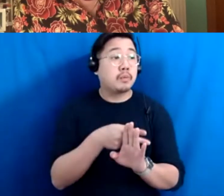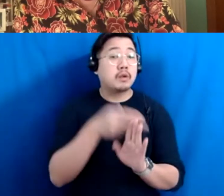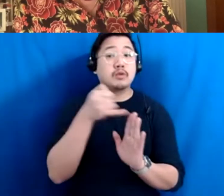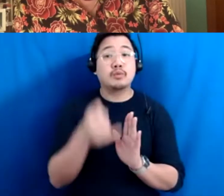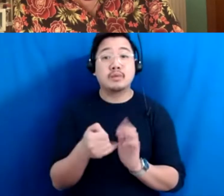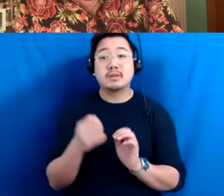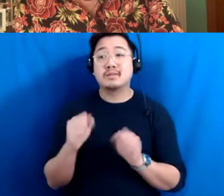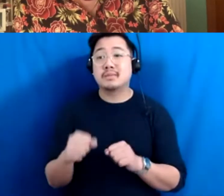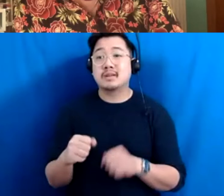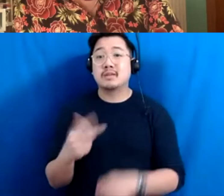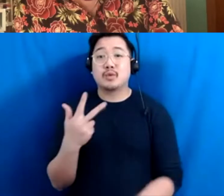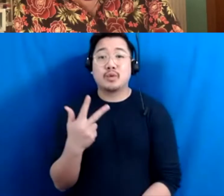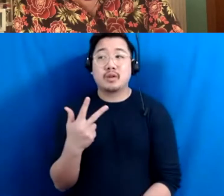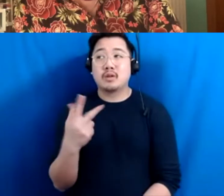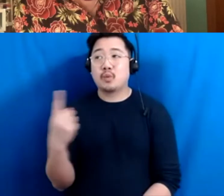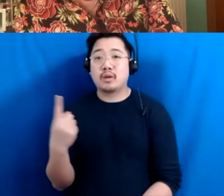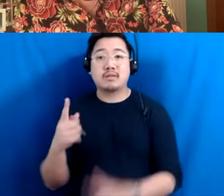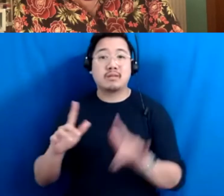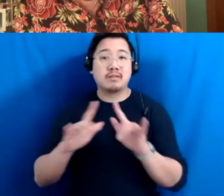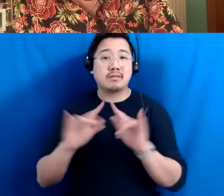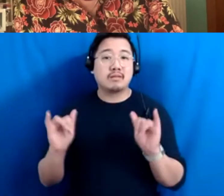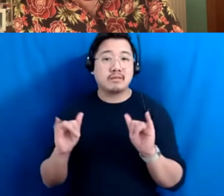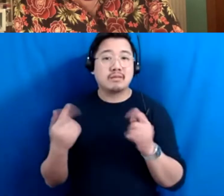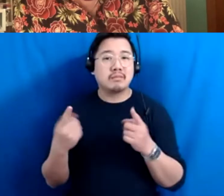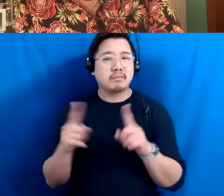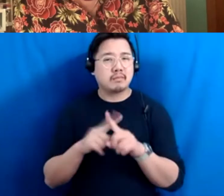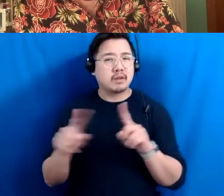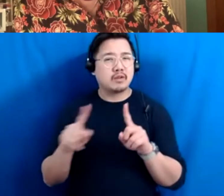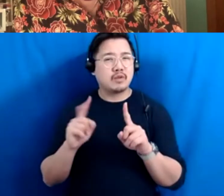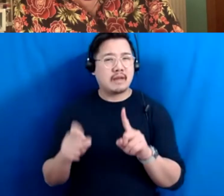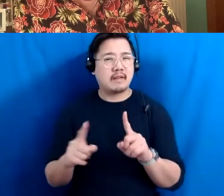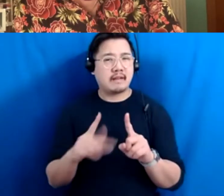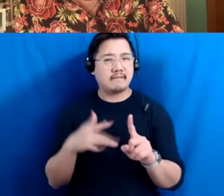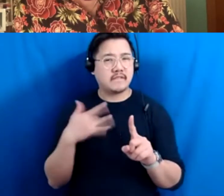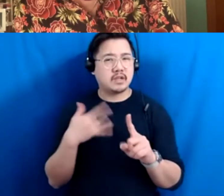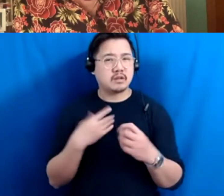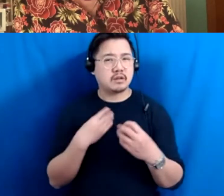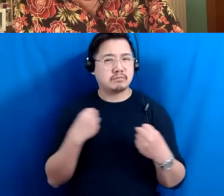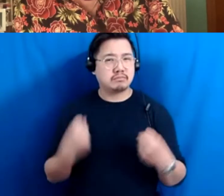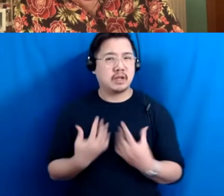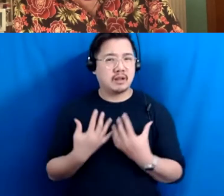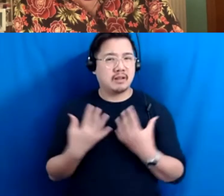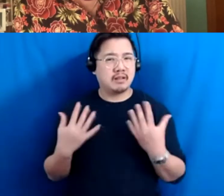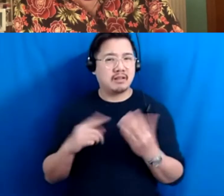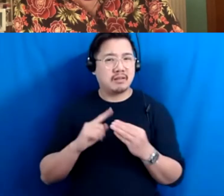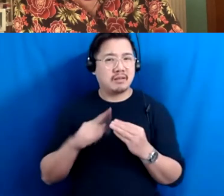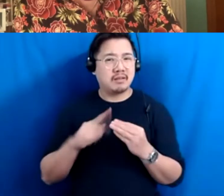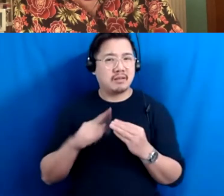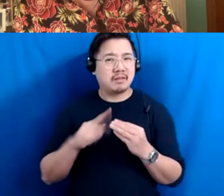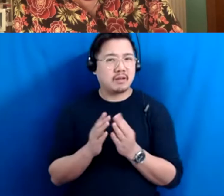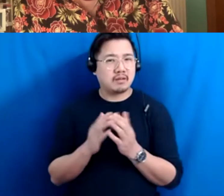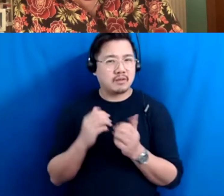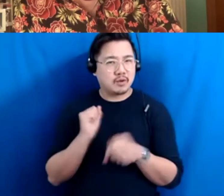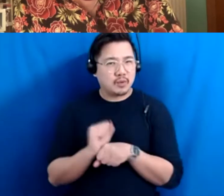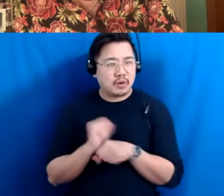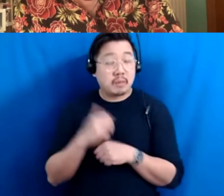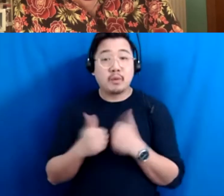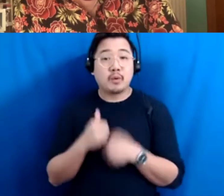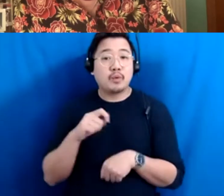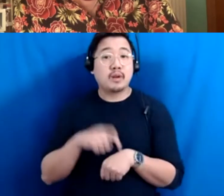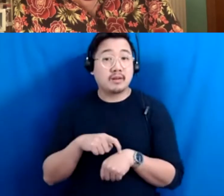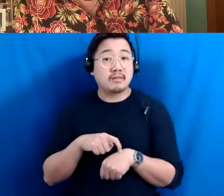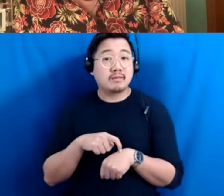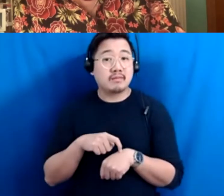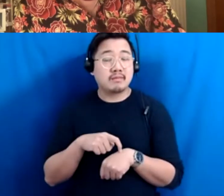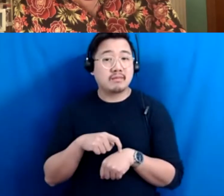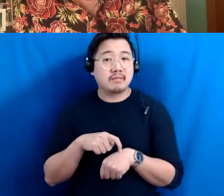one. But I think that you have to sort of be on fire about it in some way most of the time, and kind of